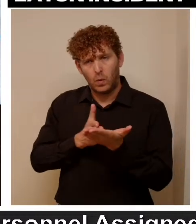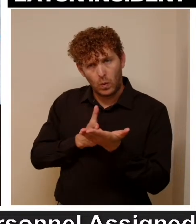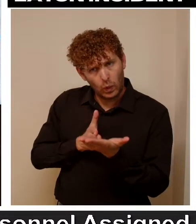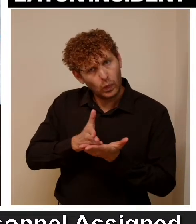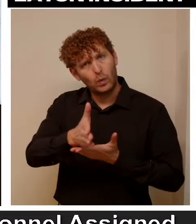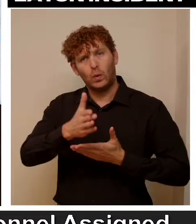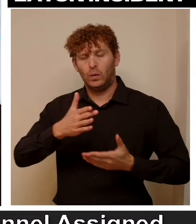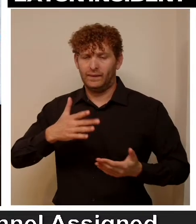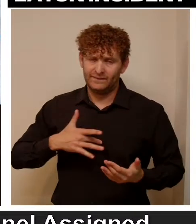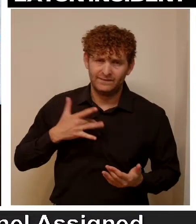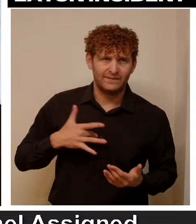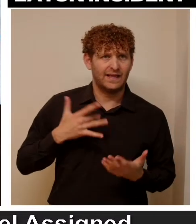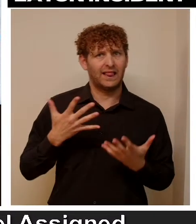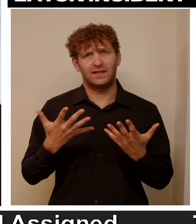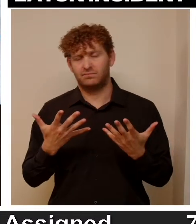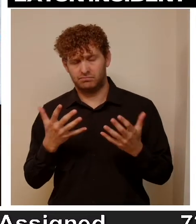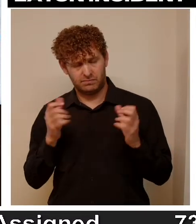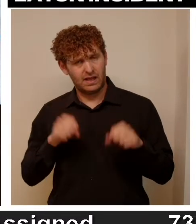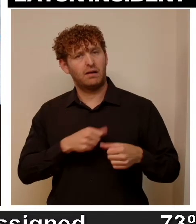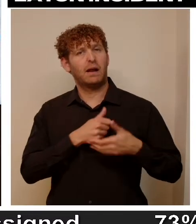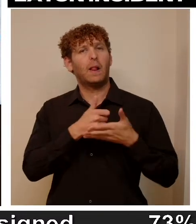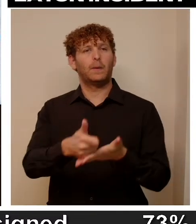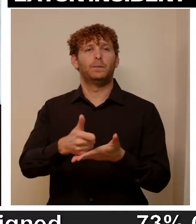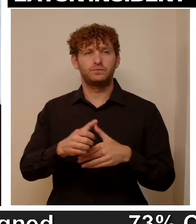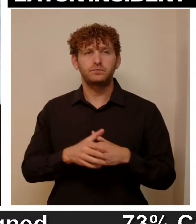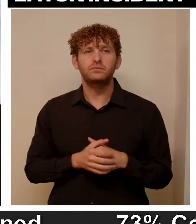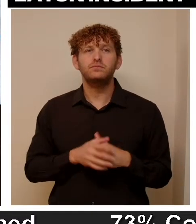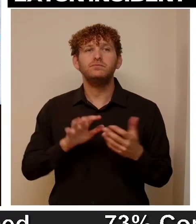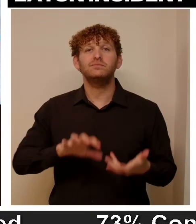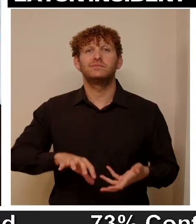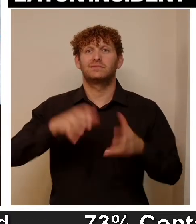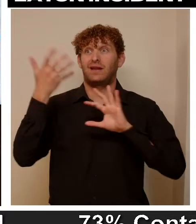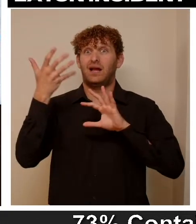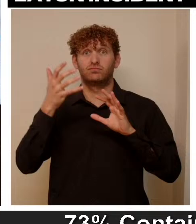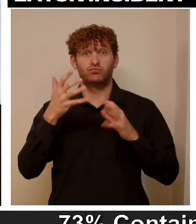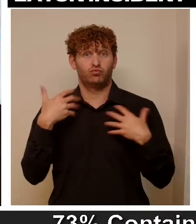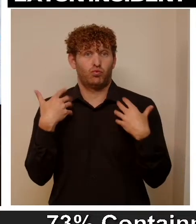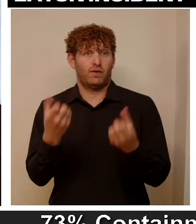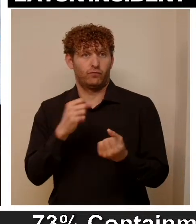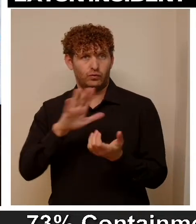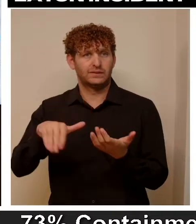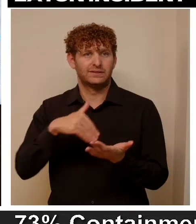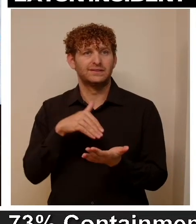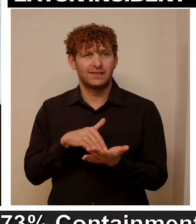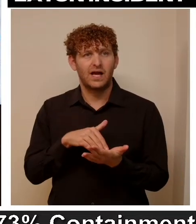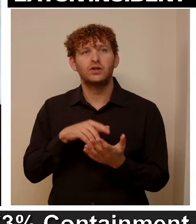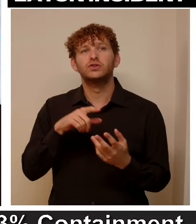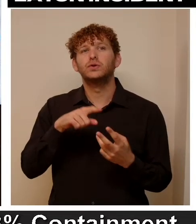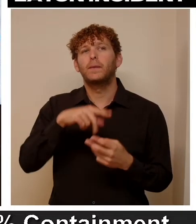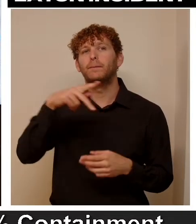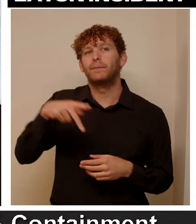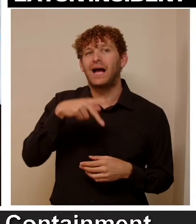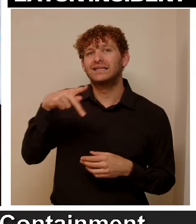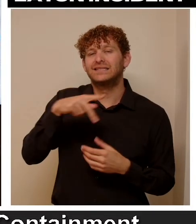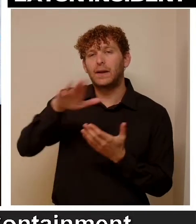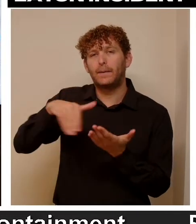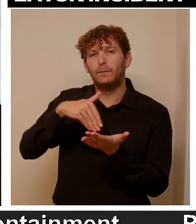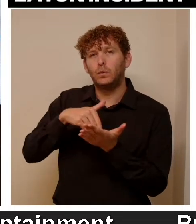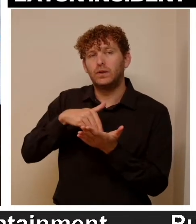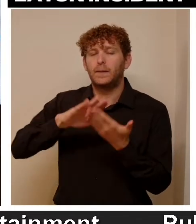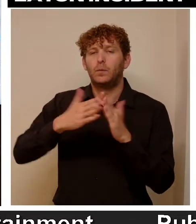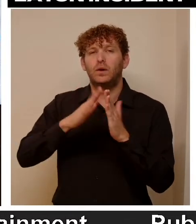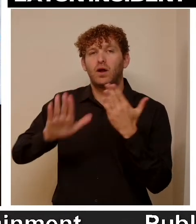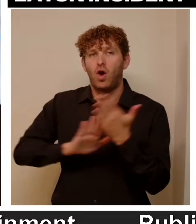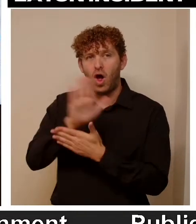feeling. The disaster recovery centers are located at Pasadena City Community College Education Center,